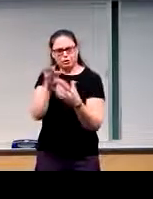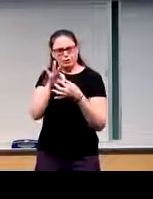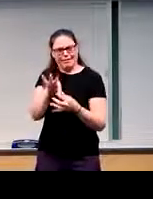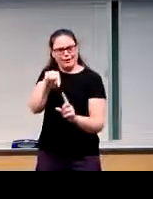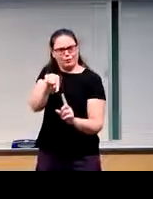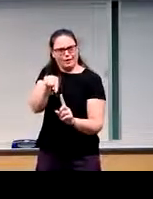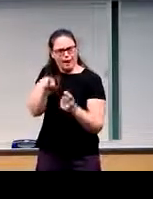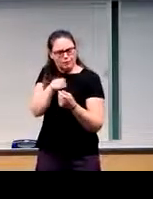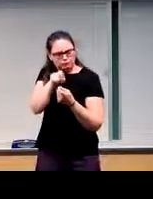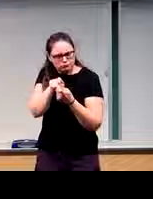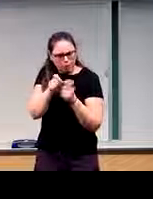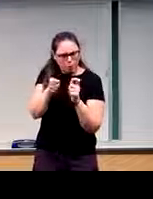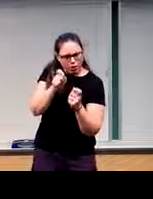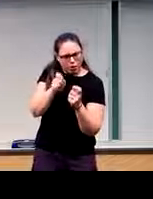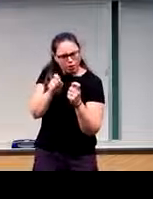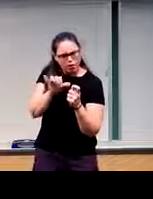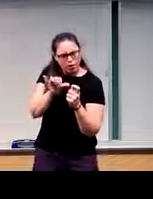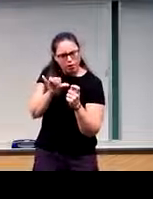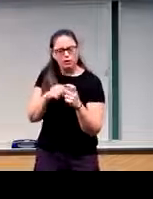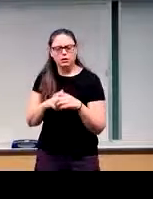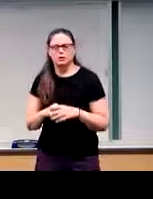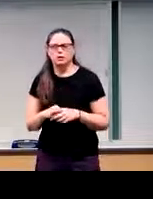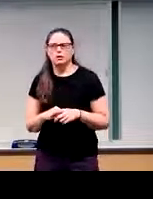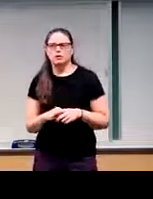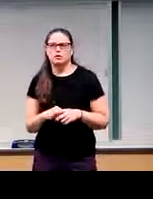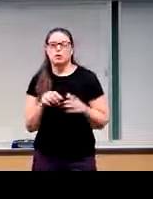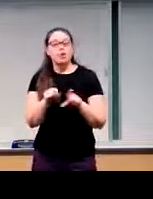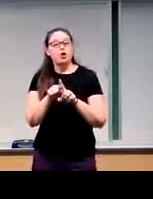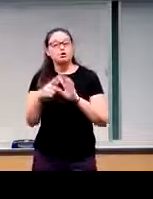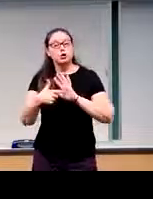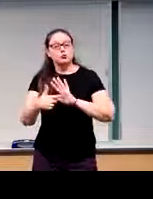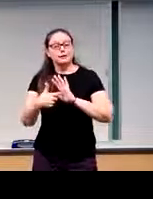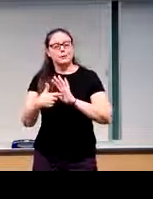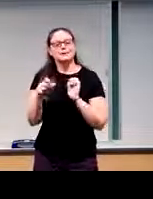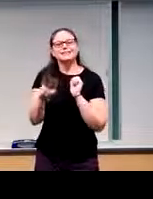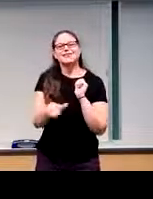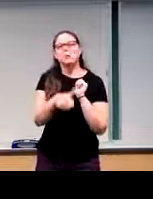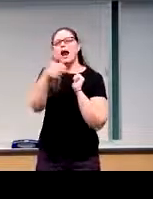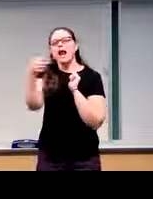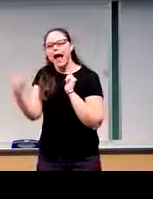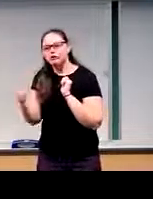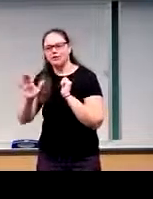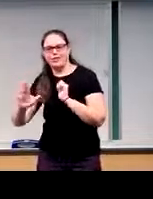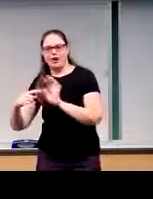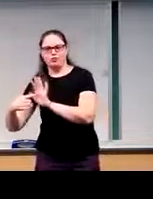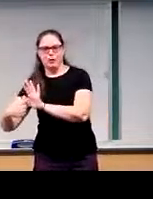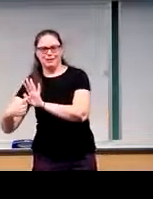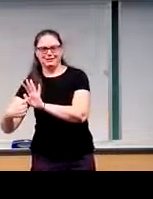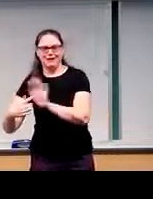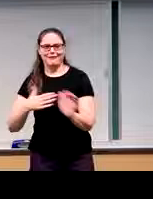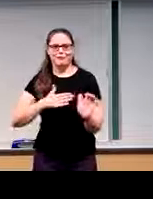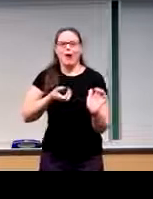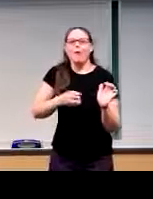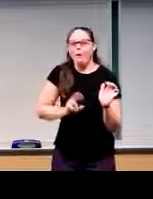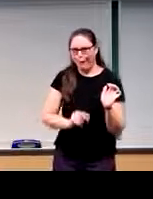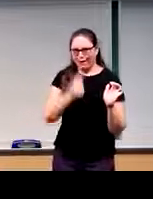specific relationships, and represents someone else's representation of our own mental